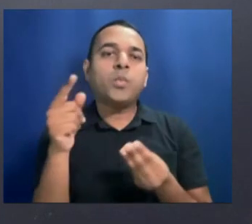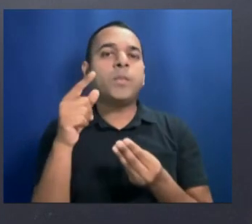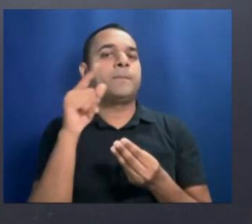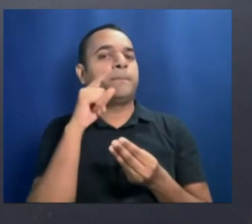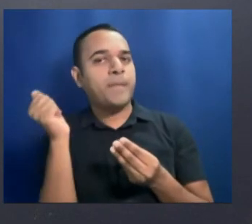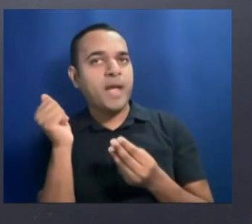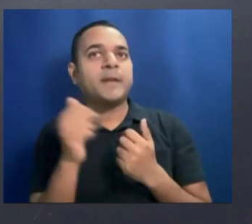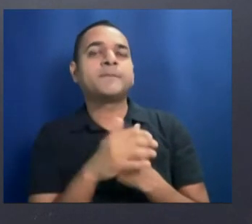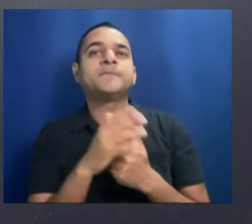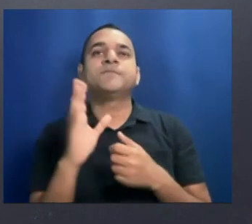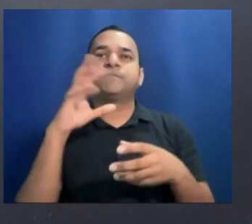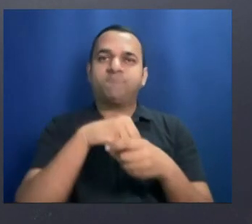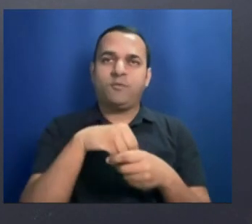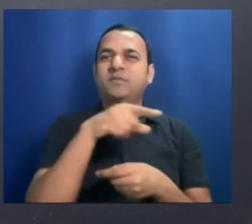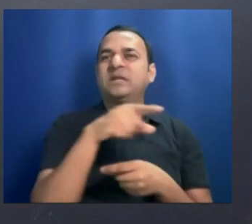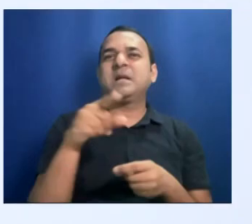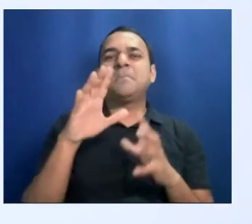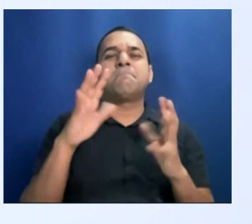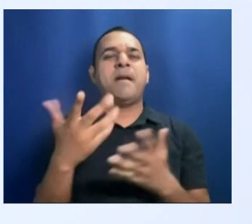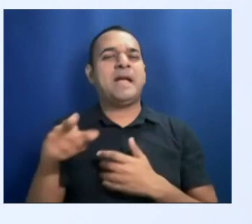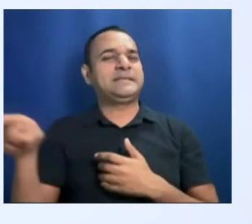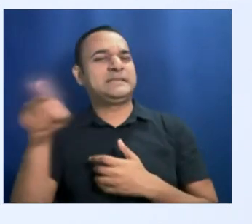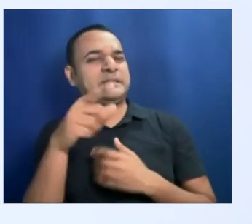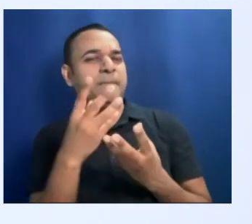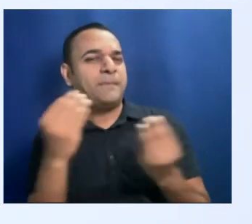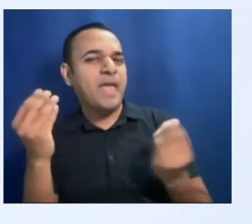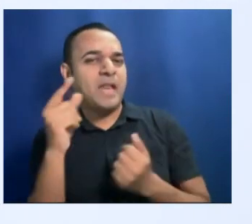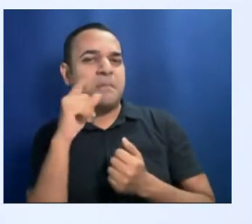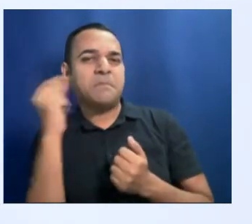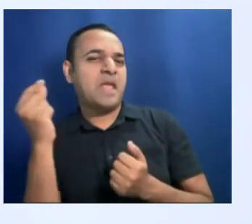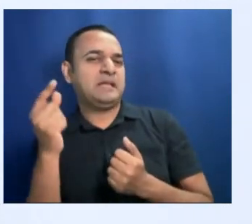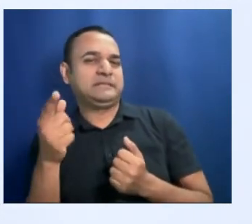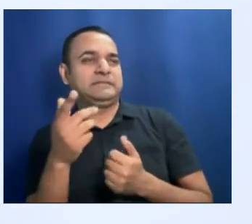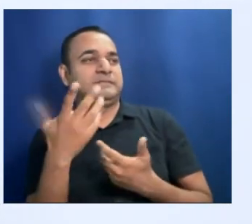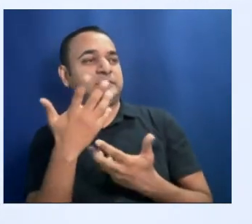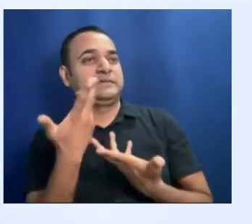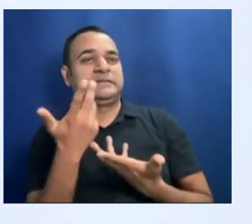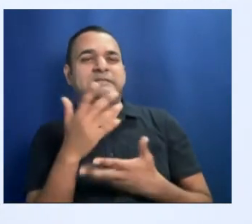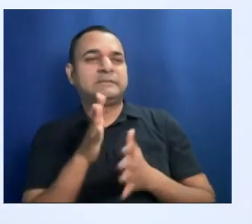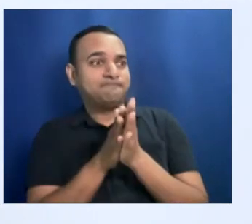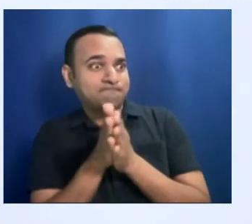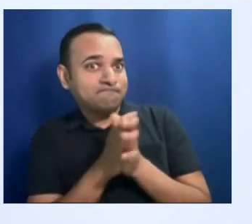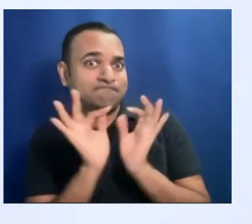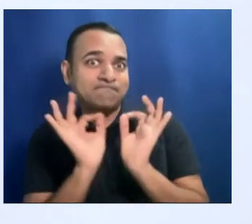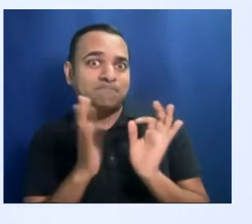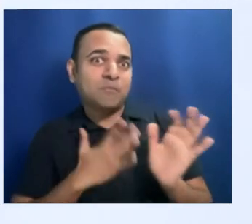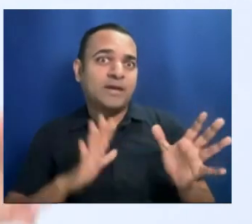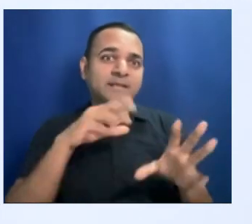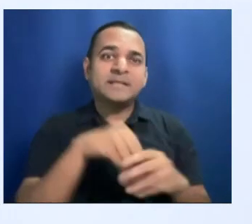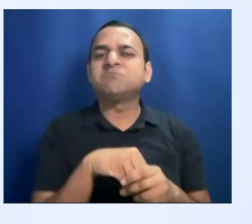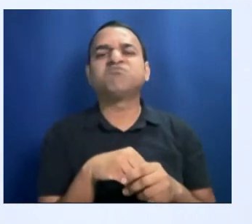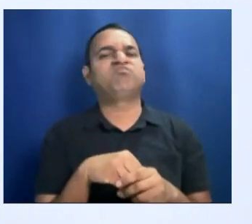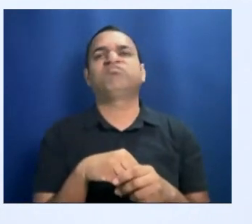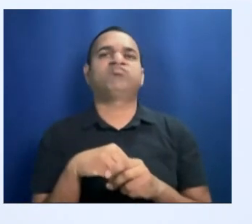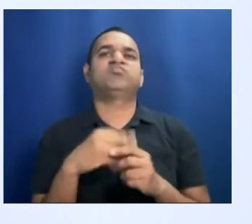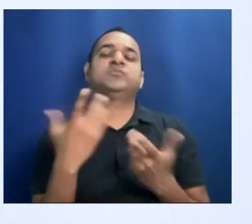employment opportunity. Yeah, absolutely, thank you. And maybe very briefly, as I believe we don't have so